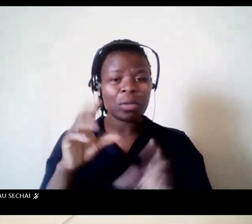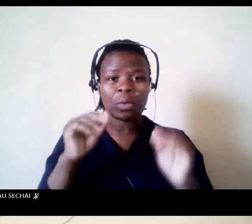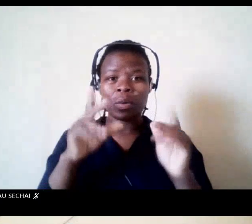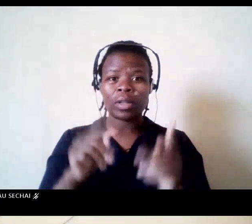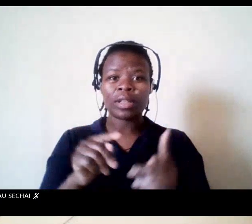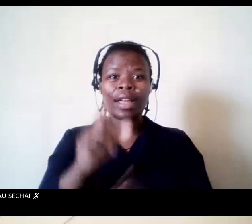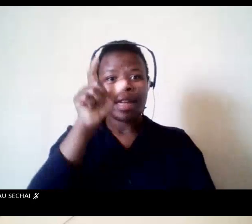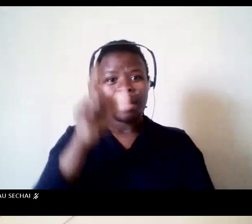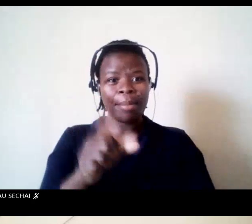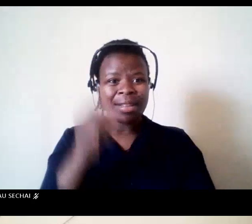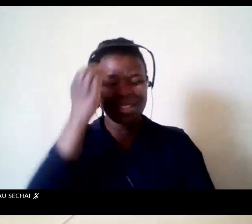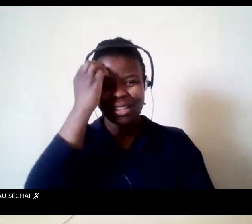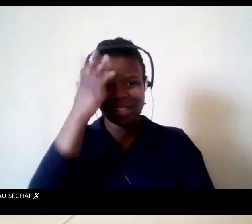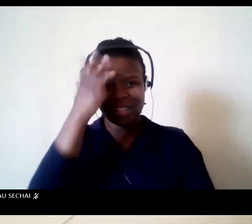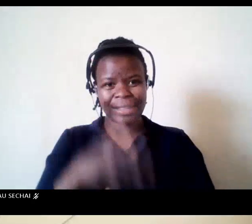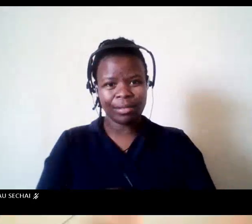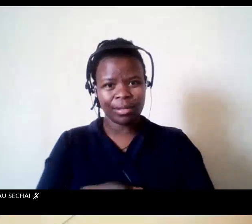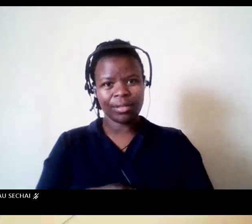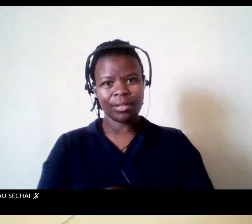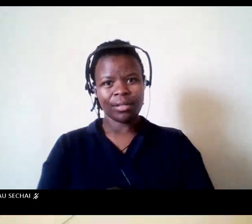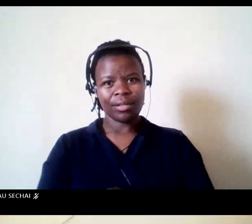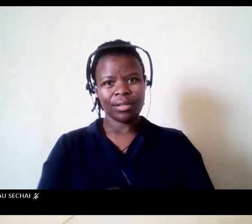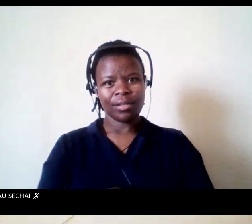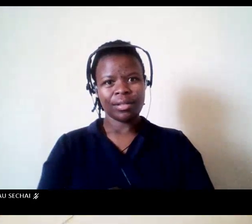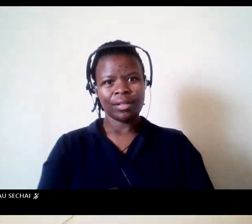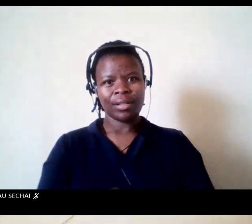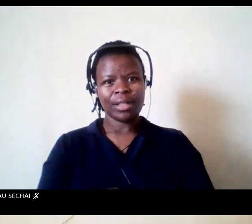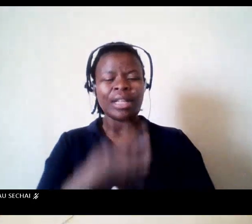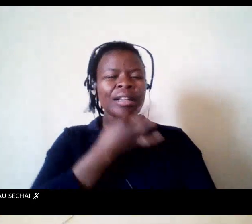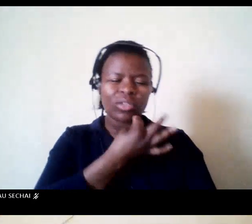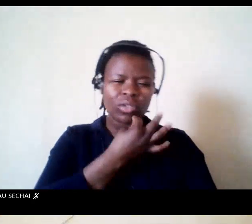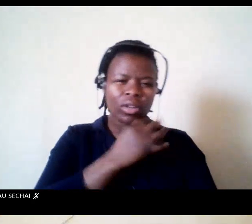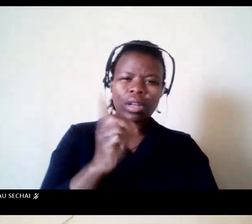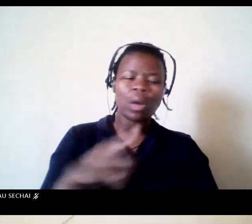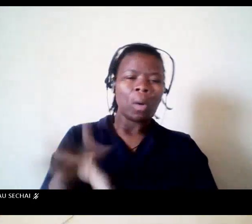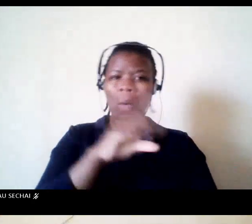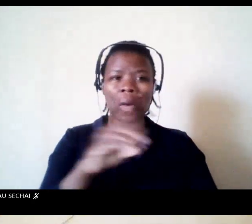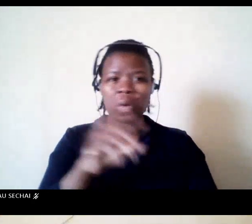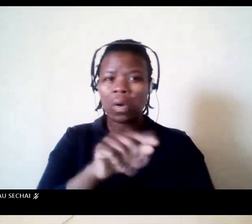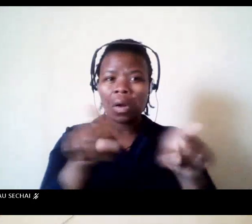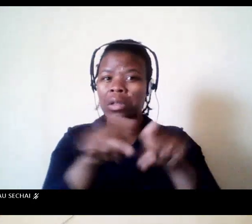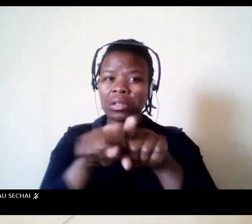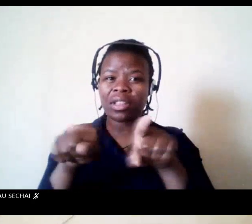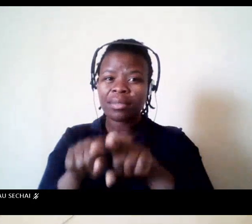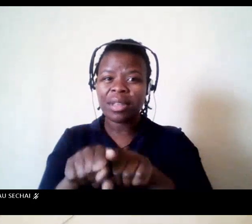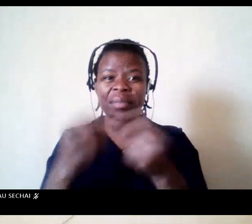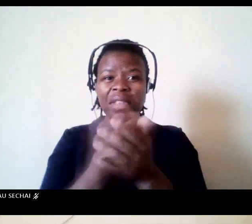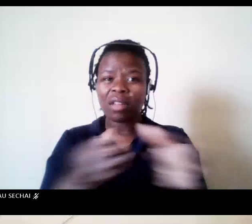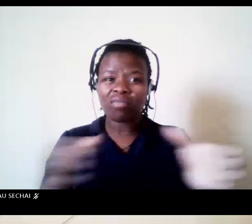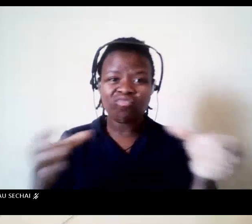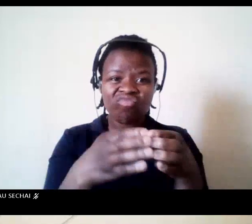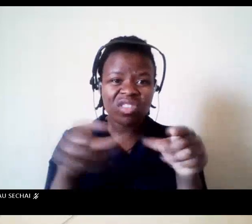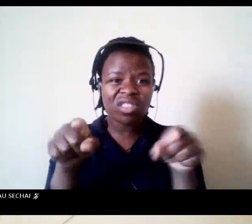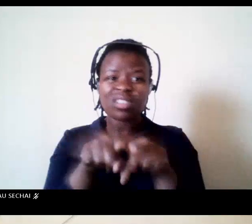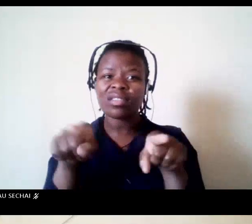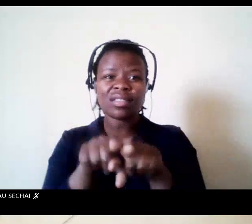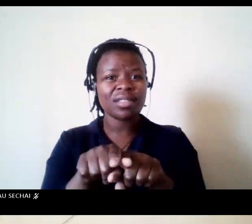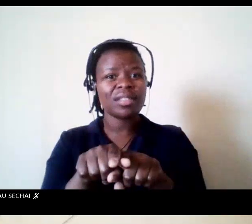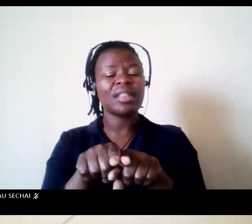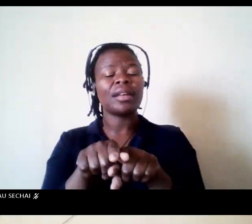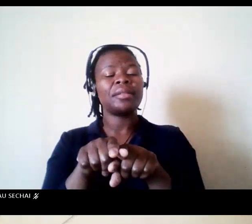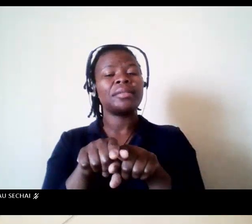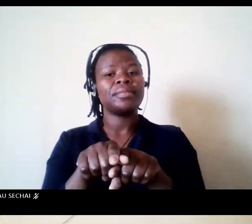levels. He will just say, no, all of them, they're all the same. Let's put everybody, this is need.